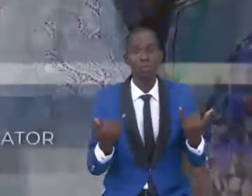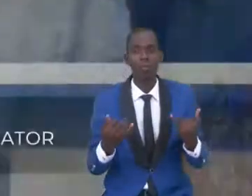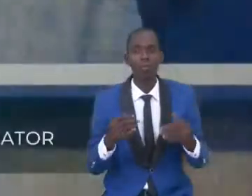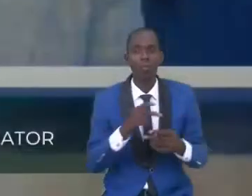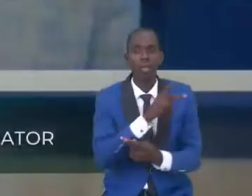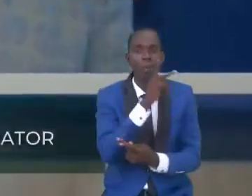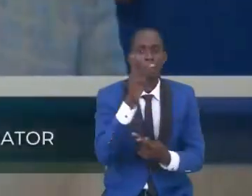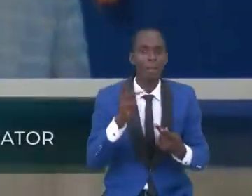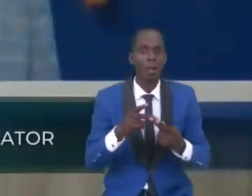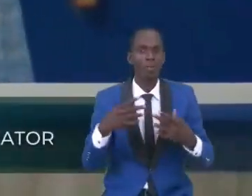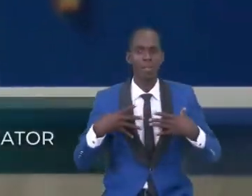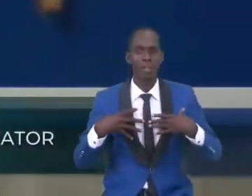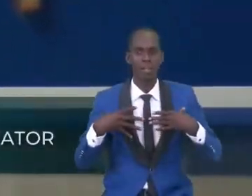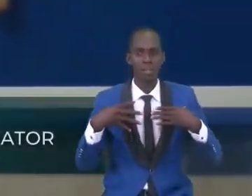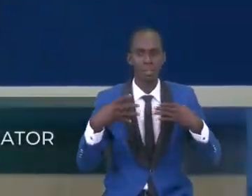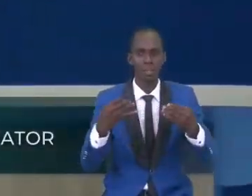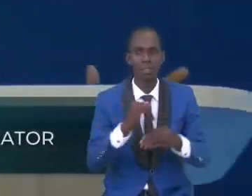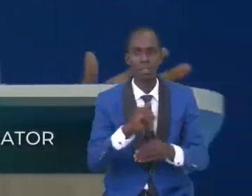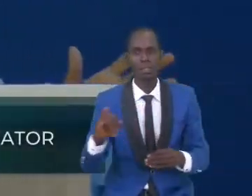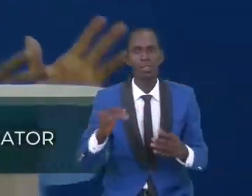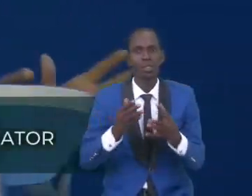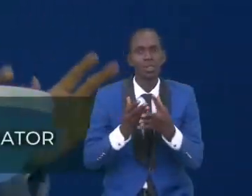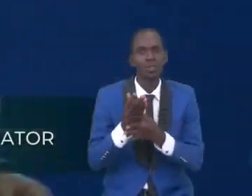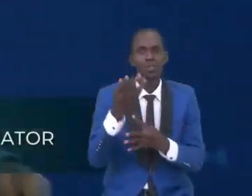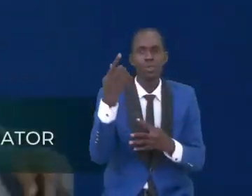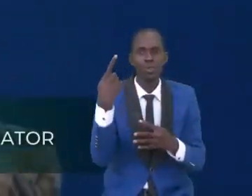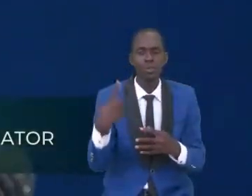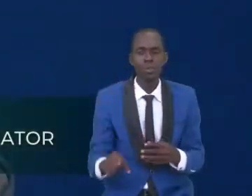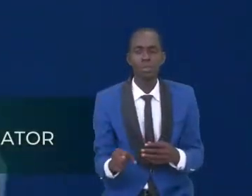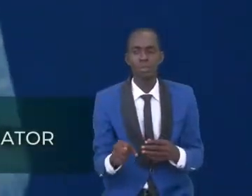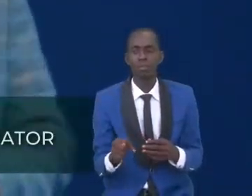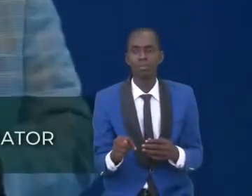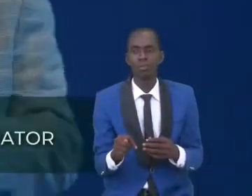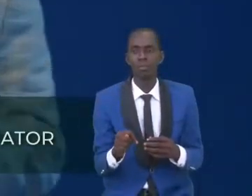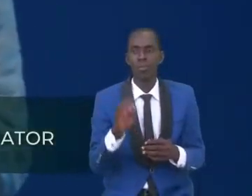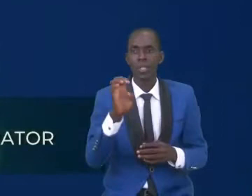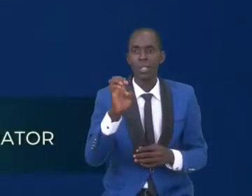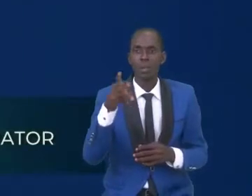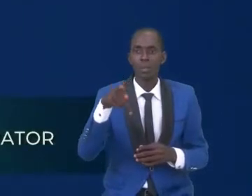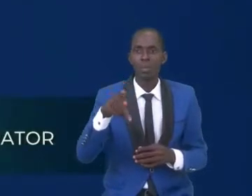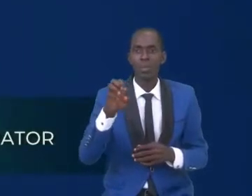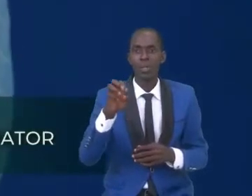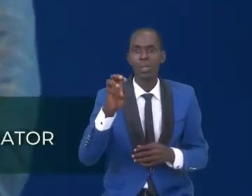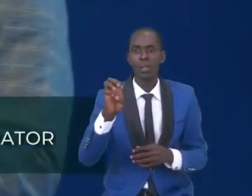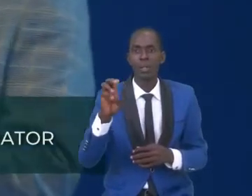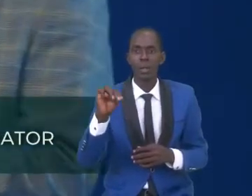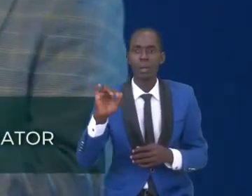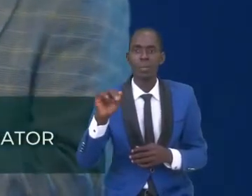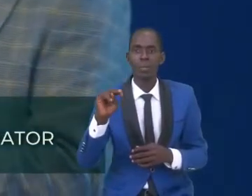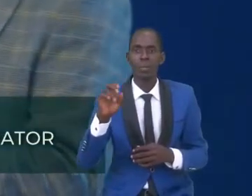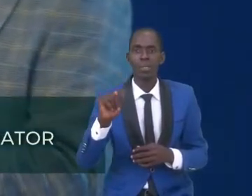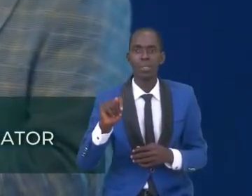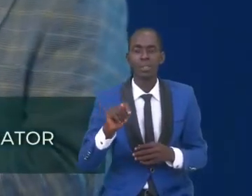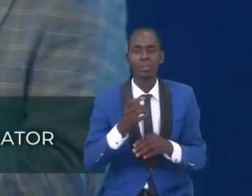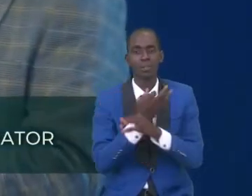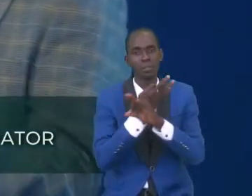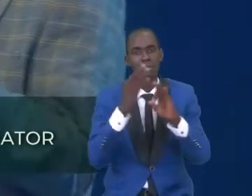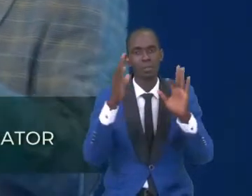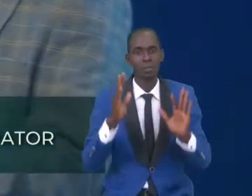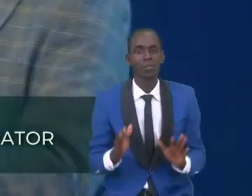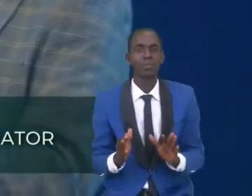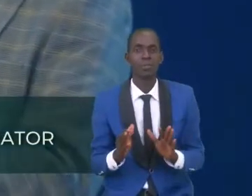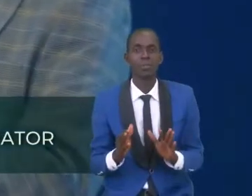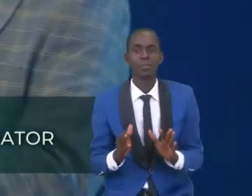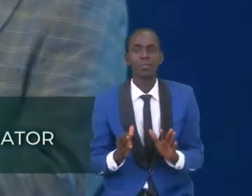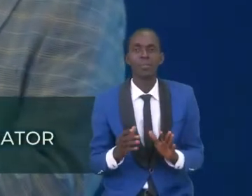the preeminent emancipator, the preeminent emancipator, the King